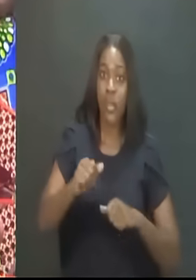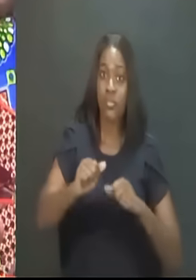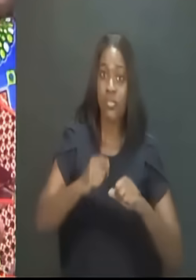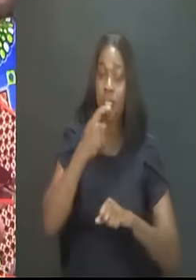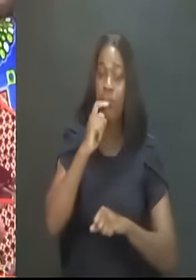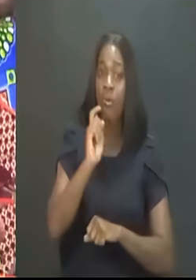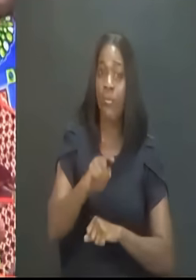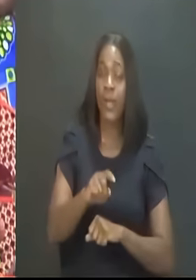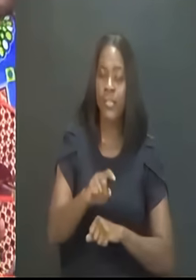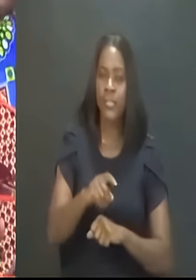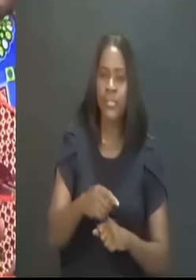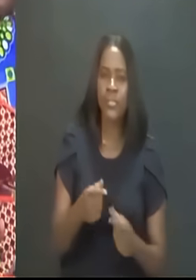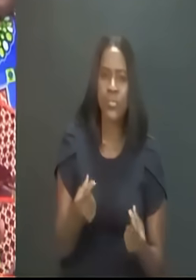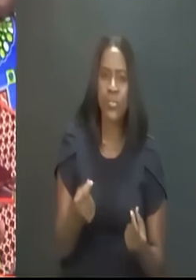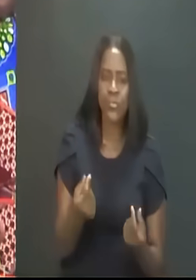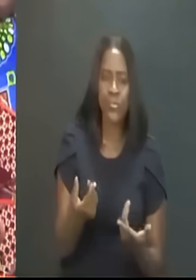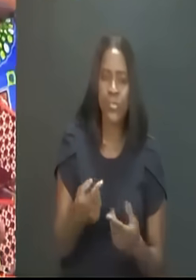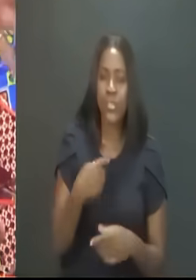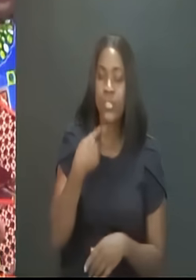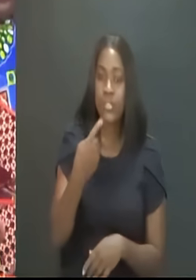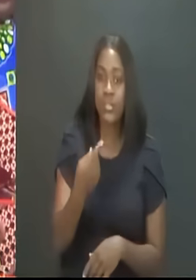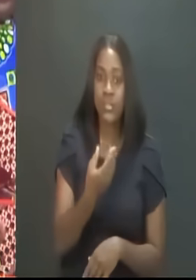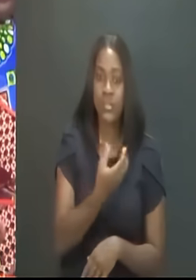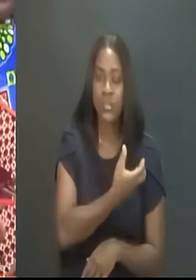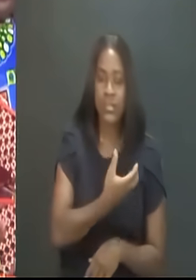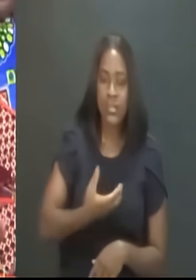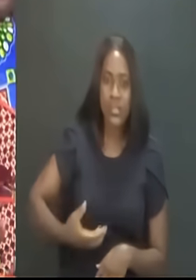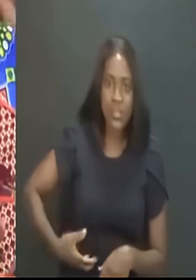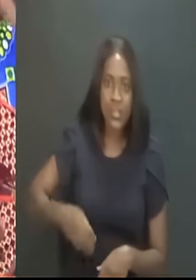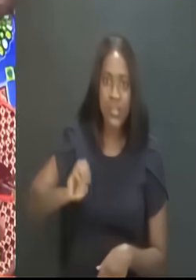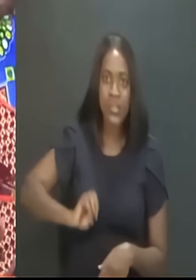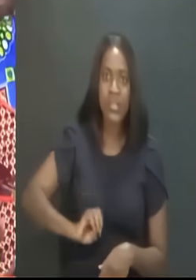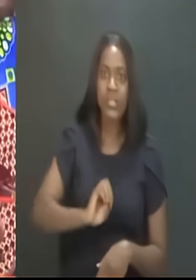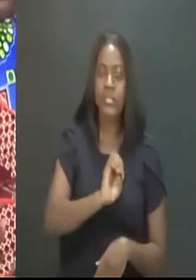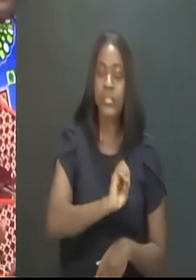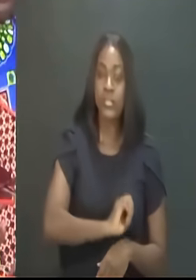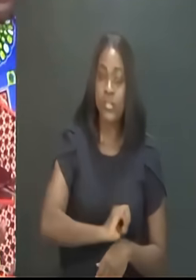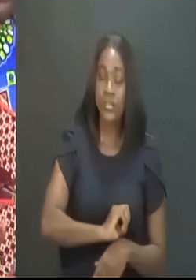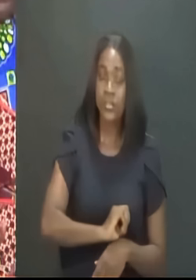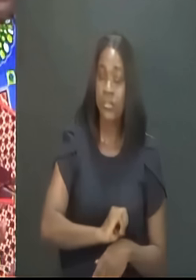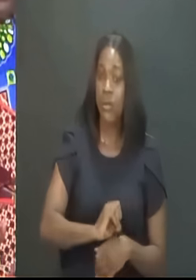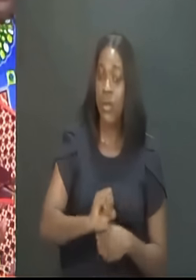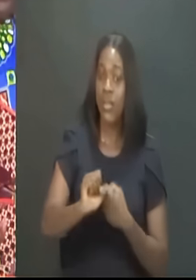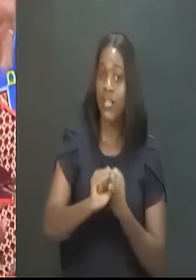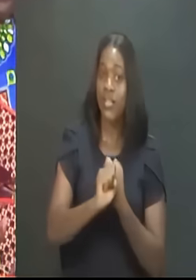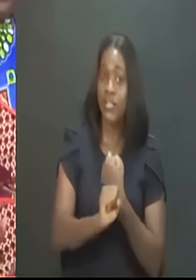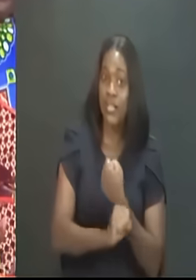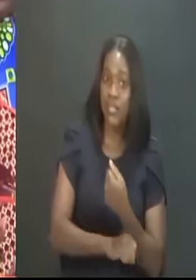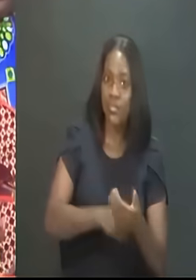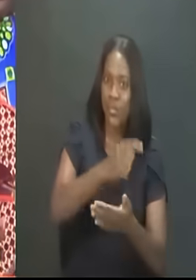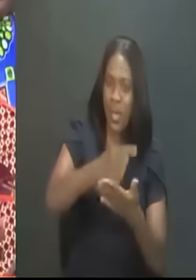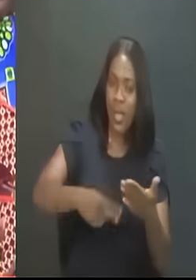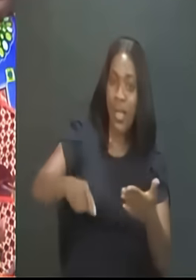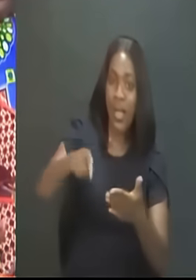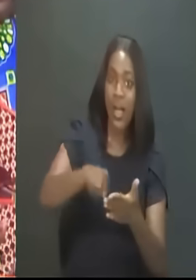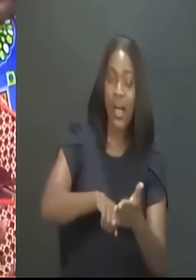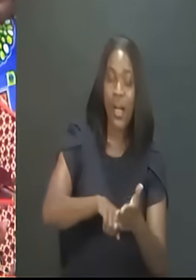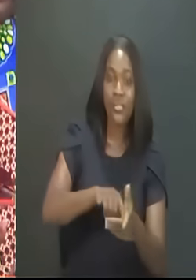chief executives of state-owned institutions to terminate contracts of their